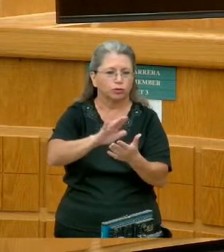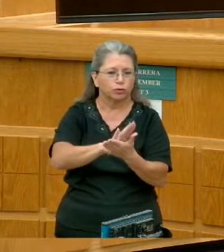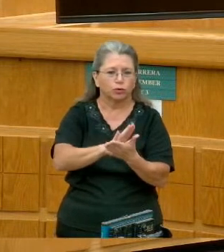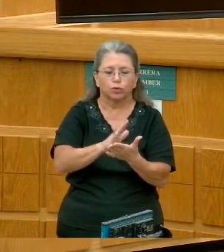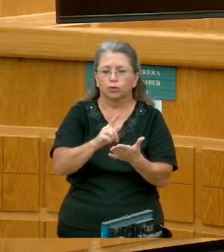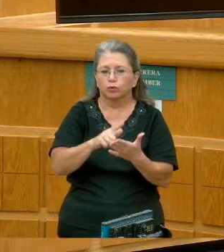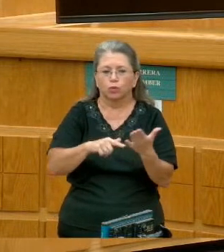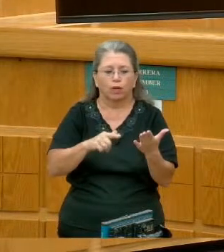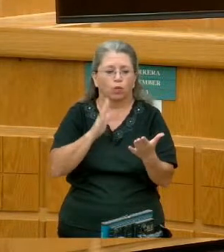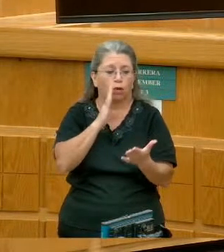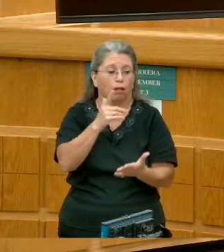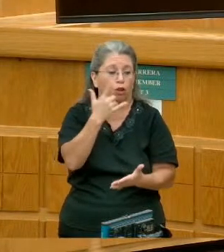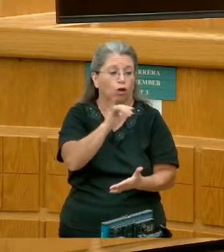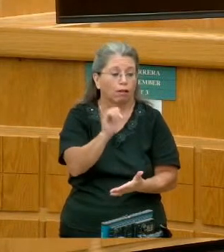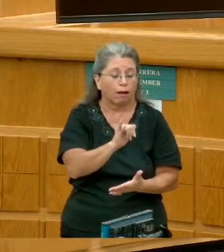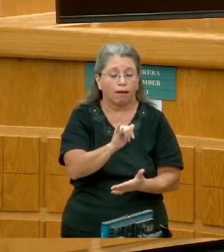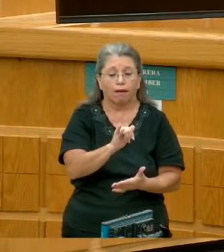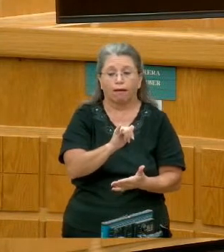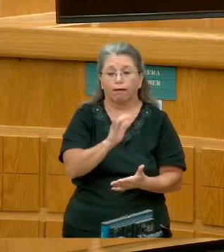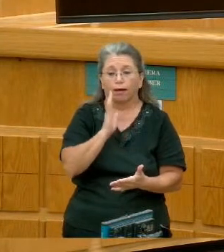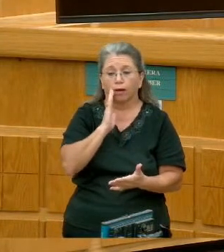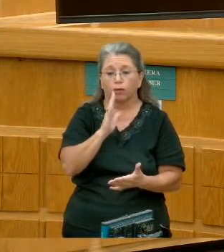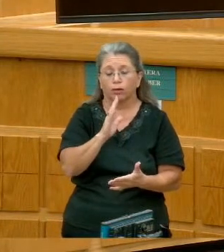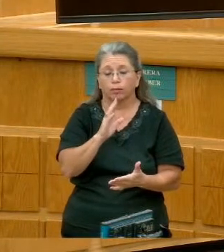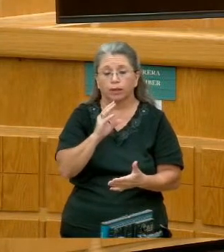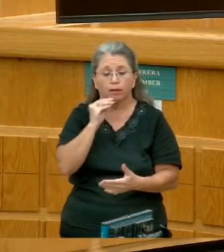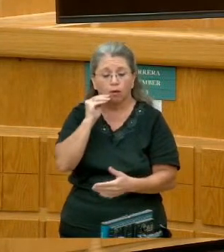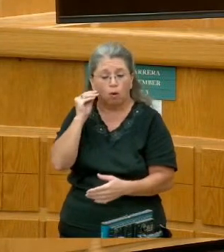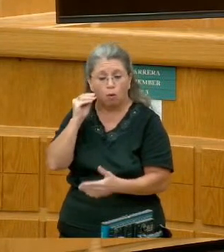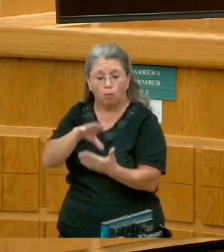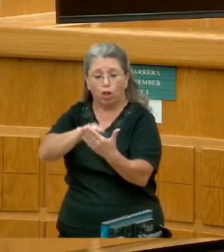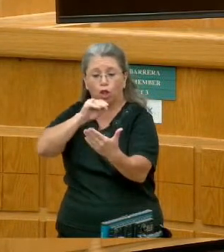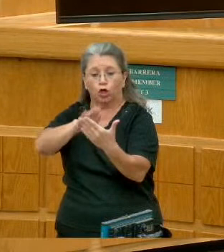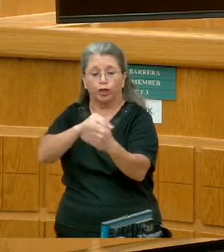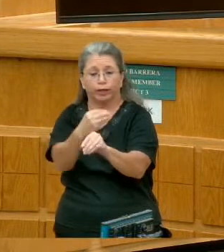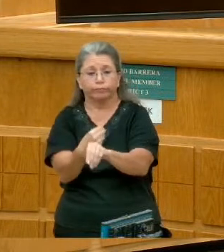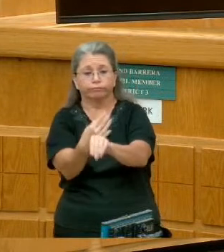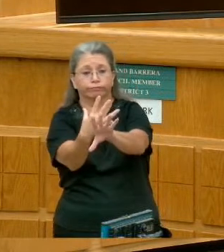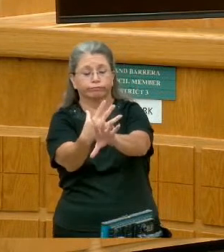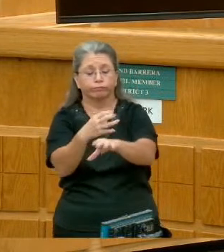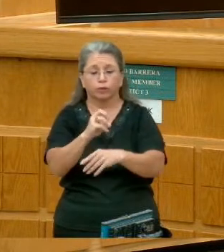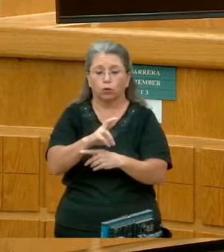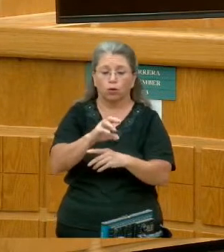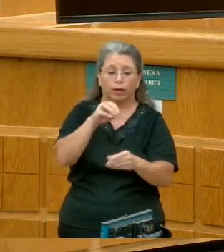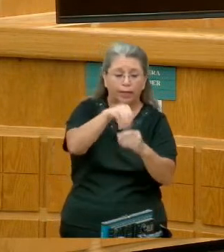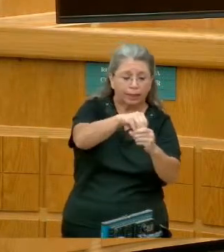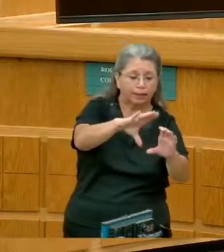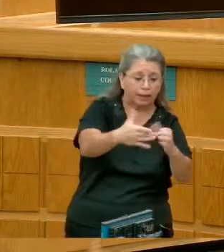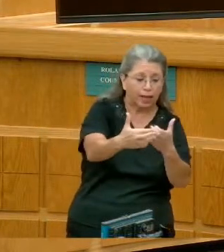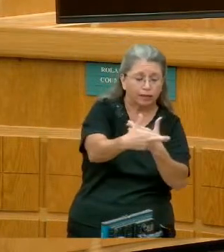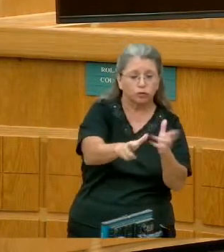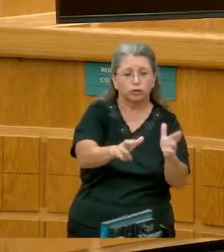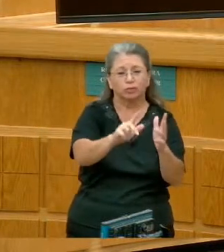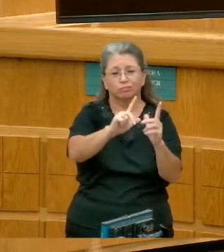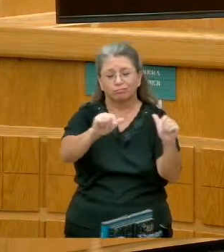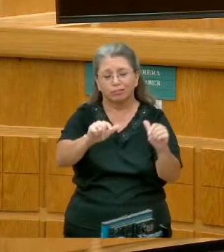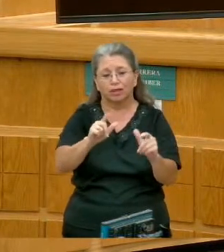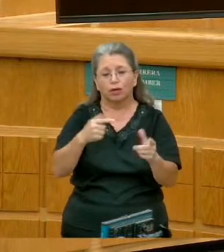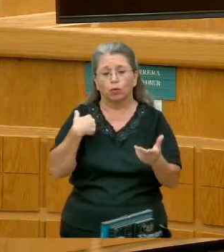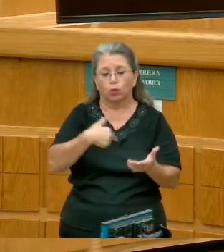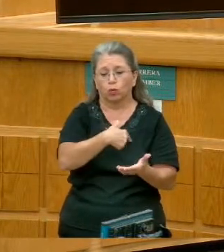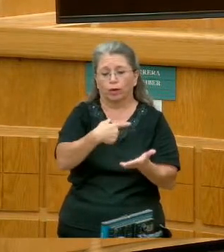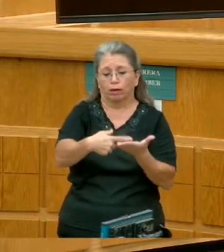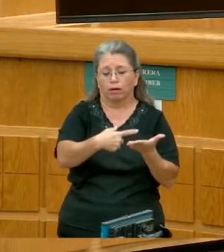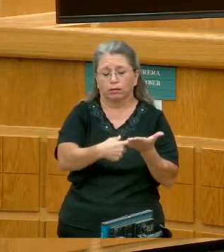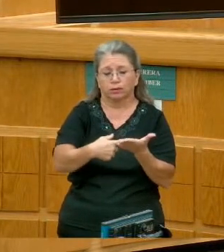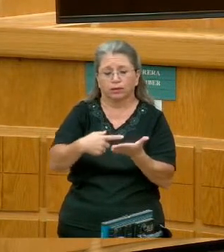that look like, whether it's remote learning, classroom learning, and so on. We also talked about sports, and so we know there's things